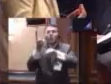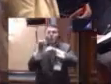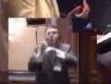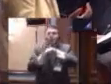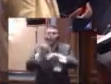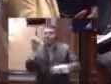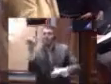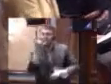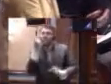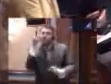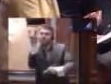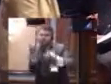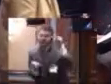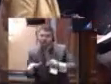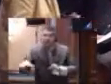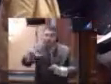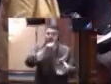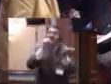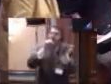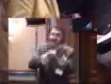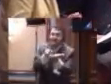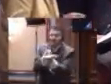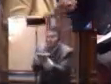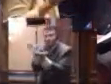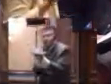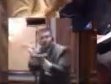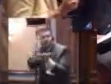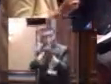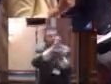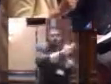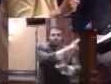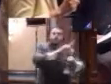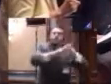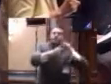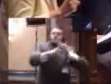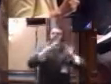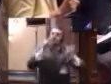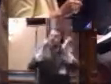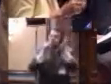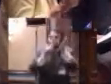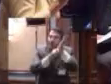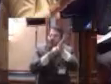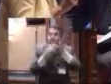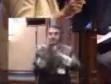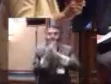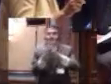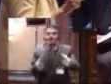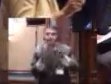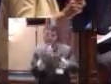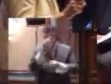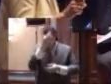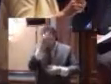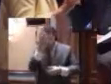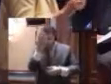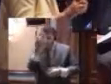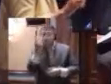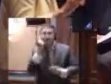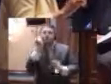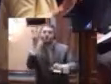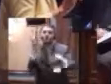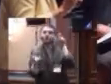on some of the questions placed before us, and then I'm going to drill down on the South African